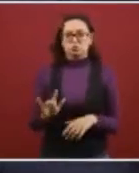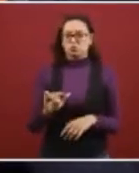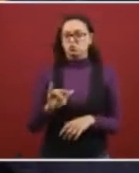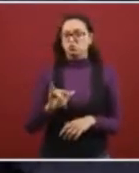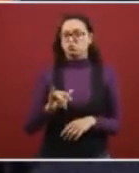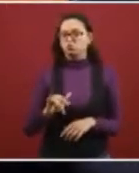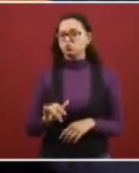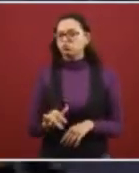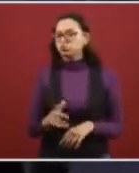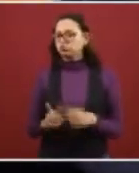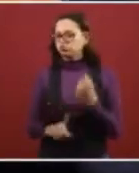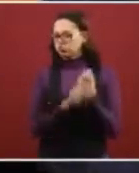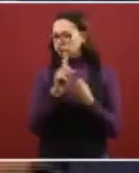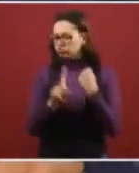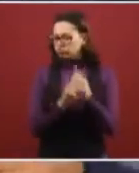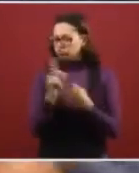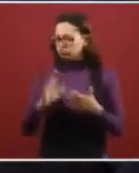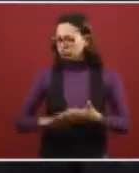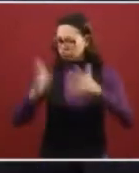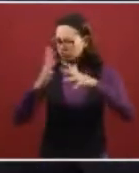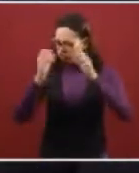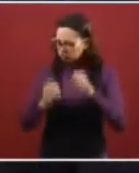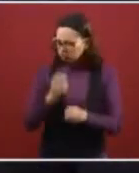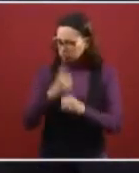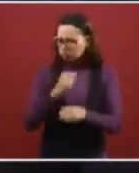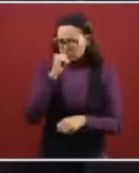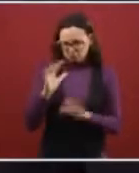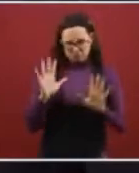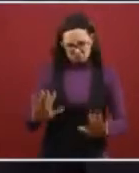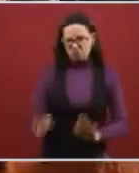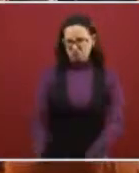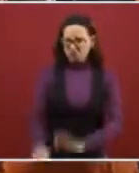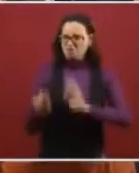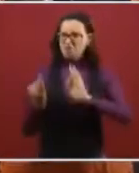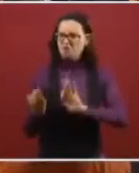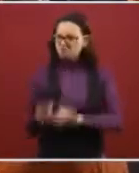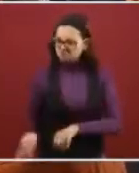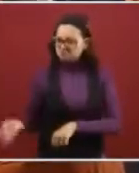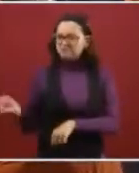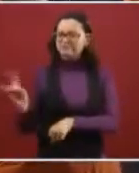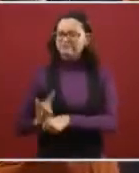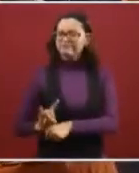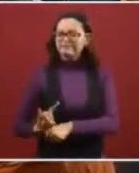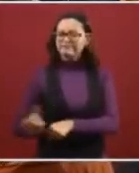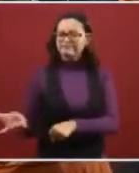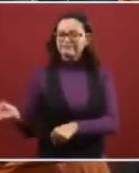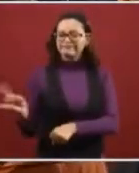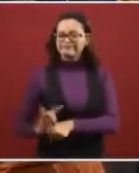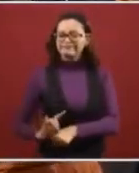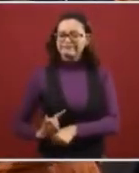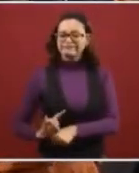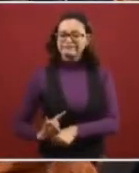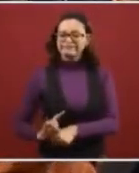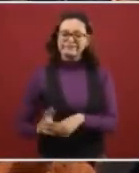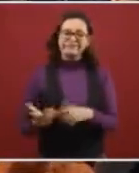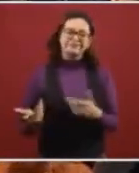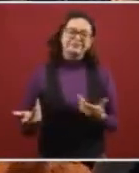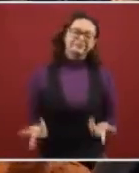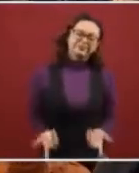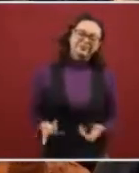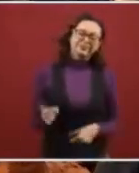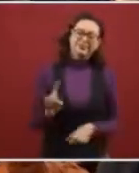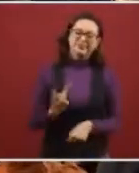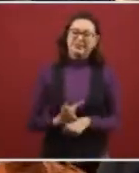a enfrentar that, el problema de la inseguridad, that they de la violencia, were going to confront the problem cuando, of insecurity. When si in acaso, fact, if anything, se